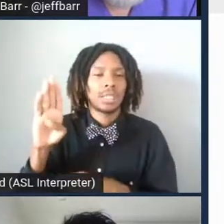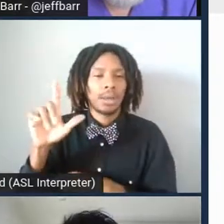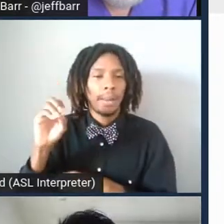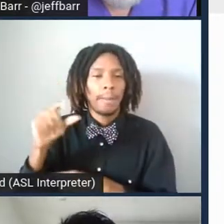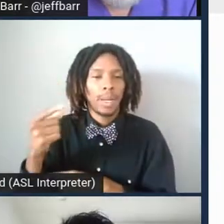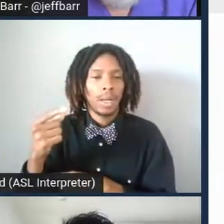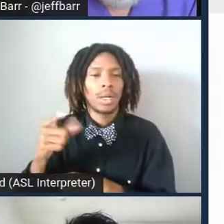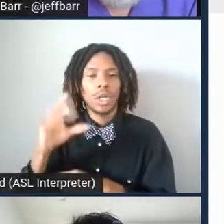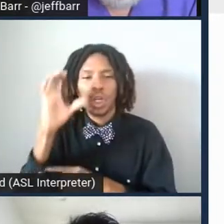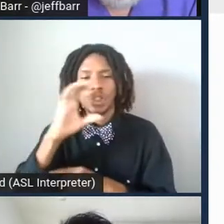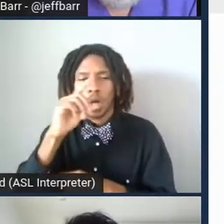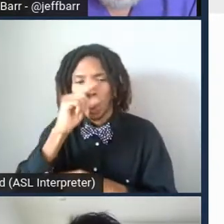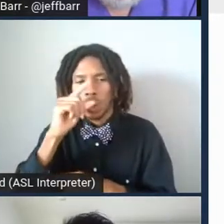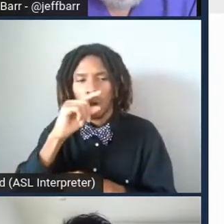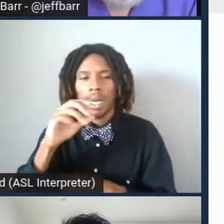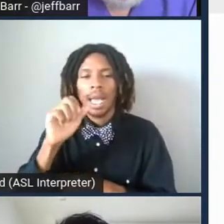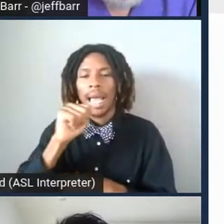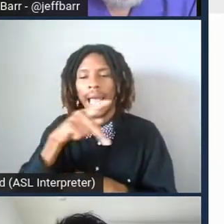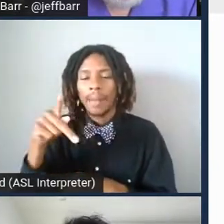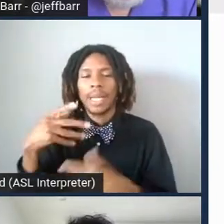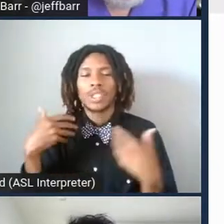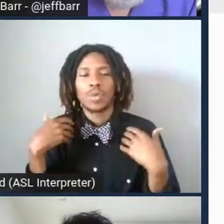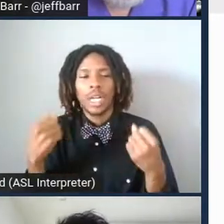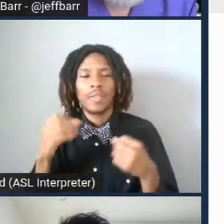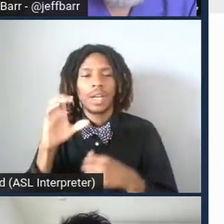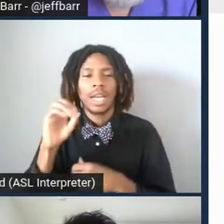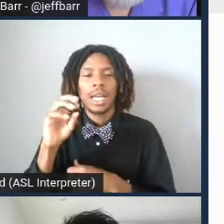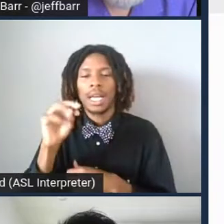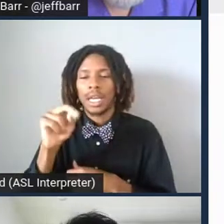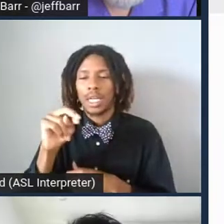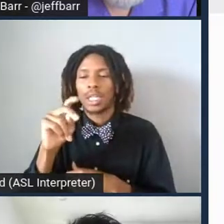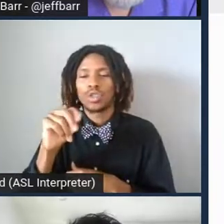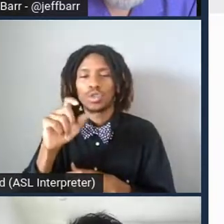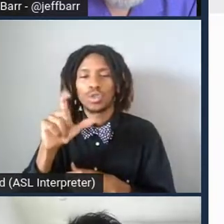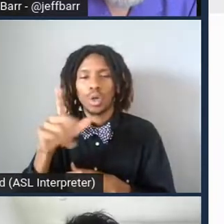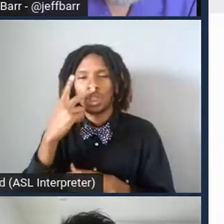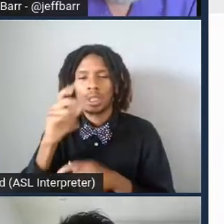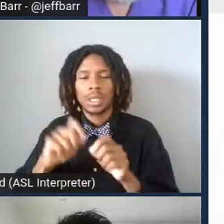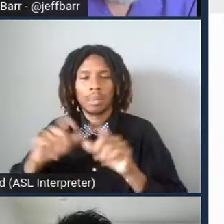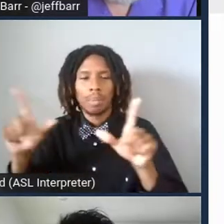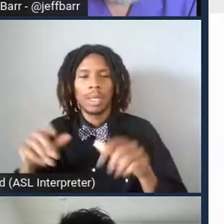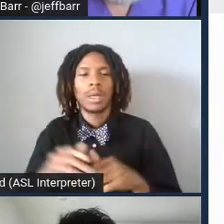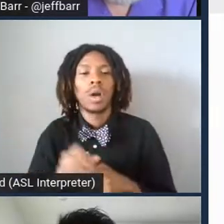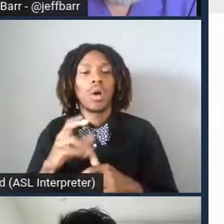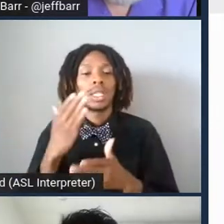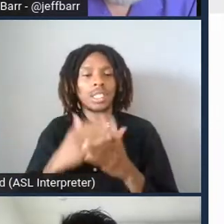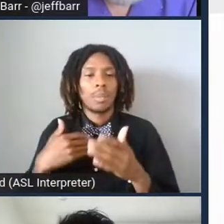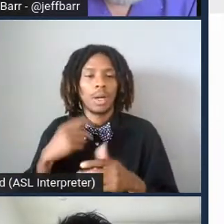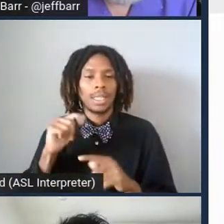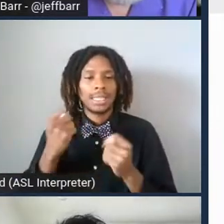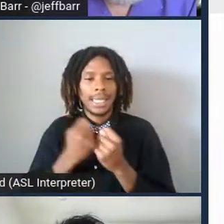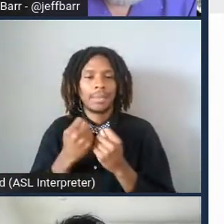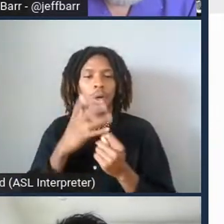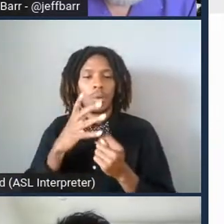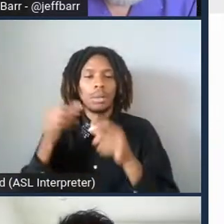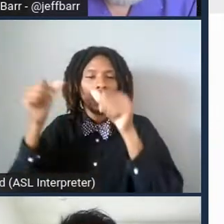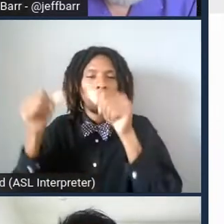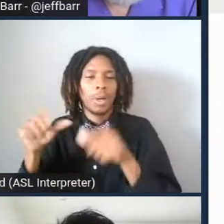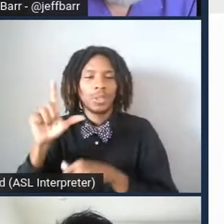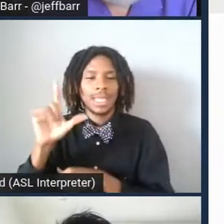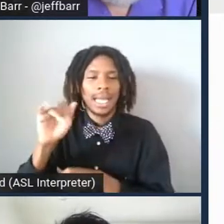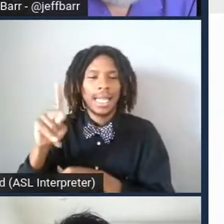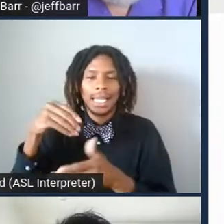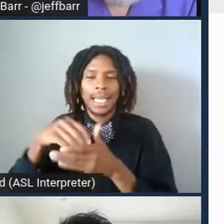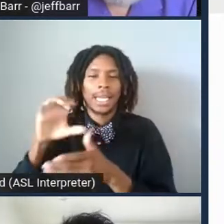do a Google search for application recovery controller, and it'll get you there. Or some of our teammates will push the link to the chat or